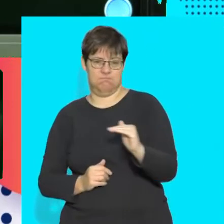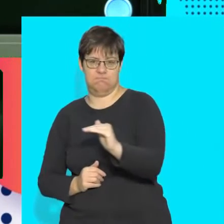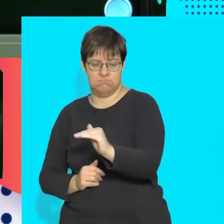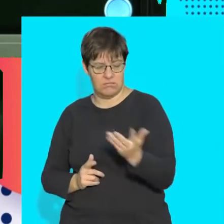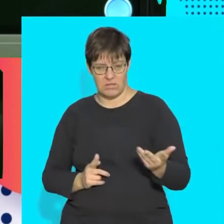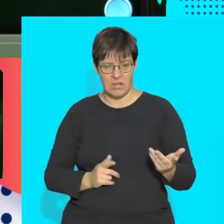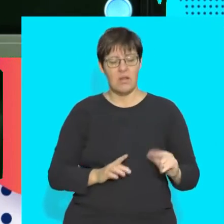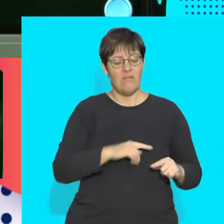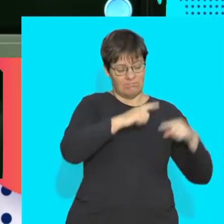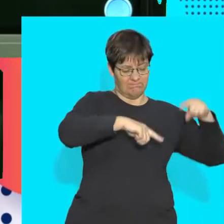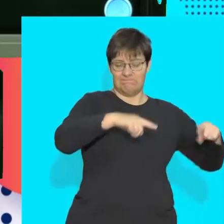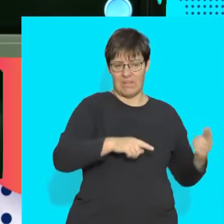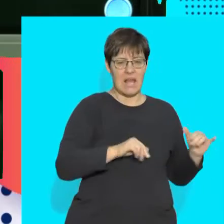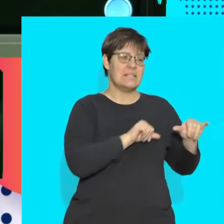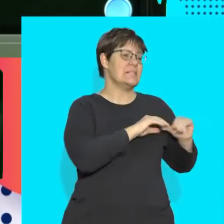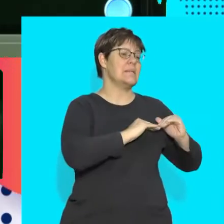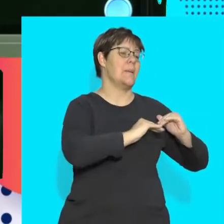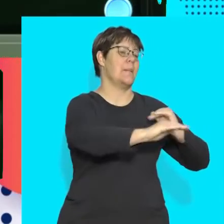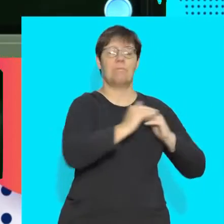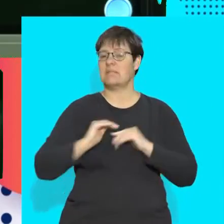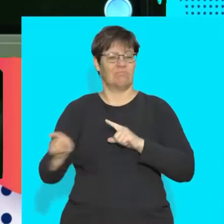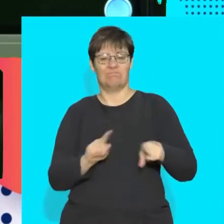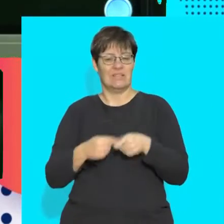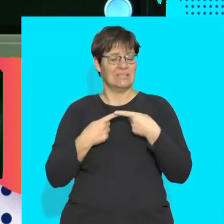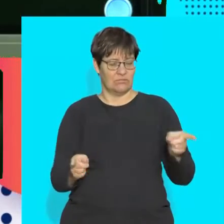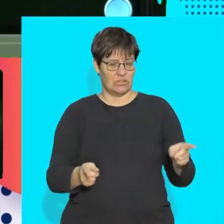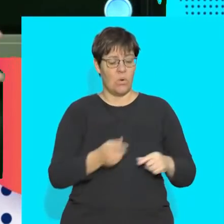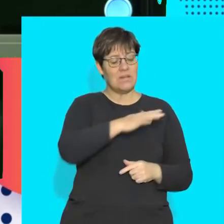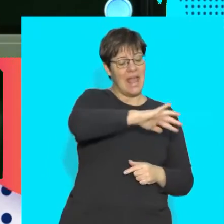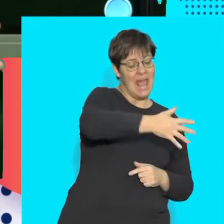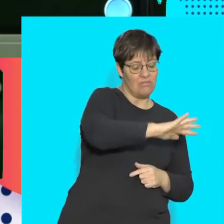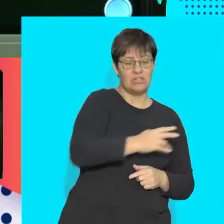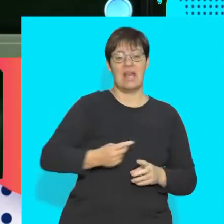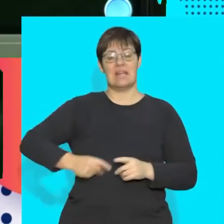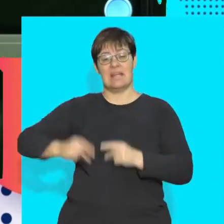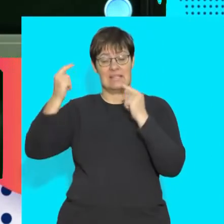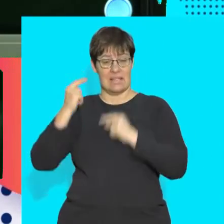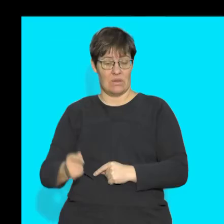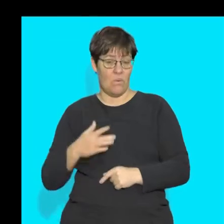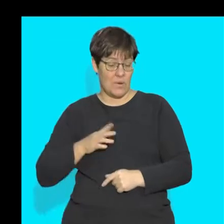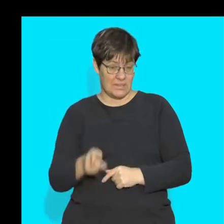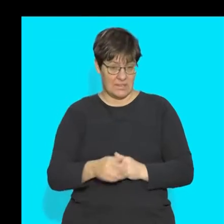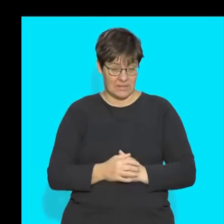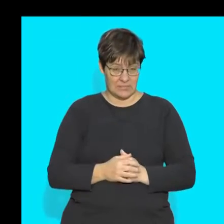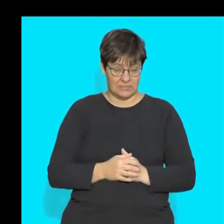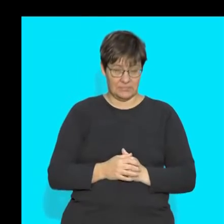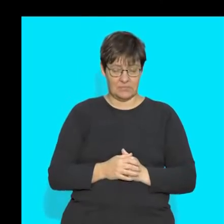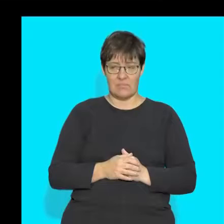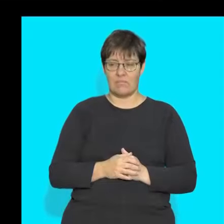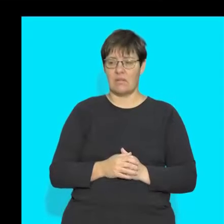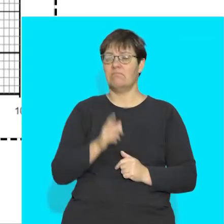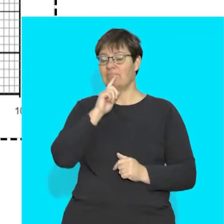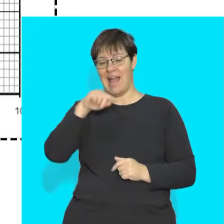whole way through, and we want to be able to work out how we get the average and the instantaneous, okay? So I've got